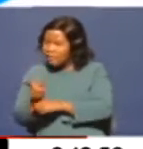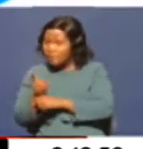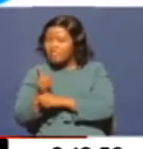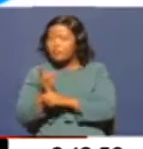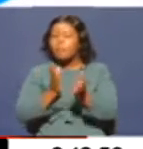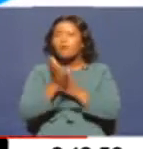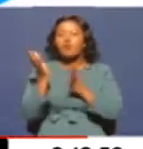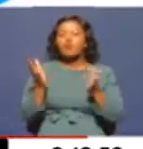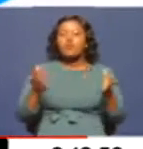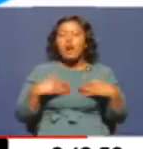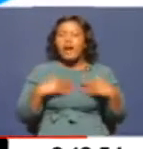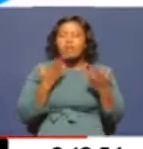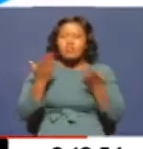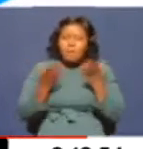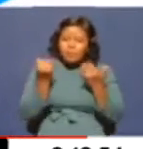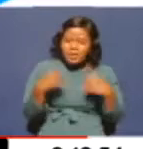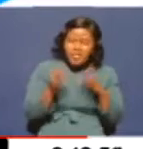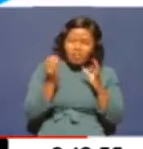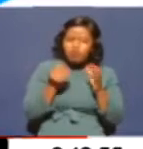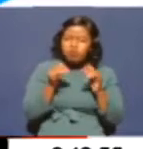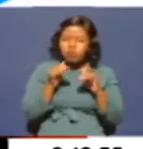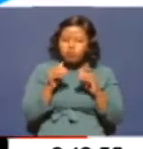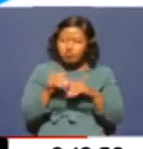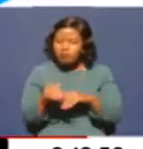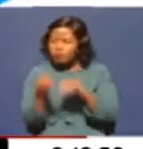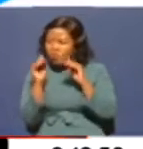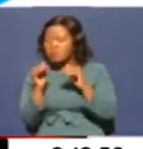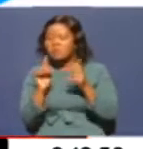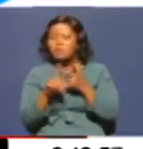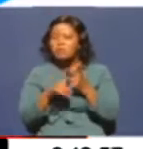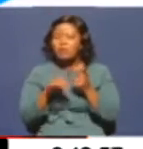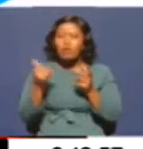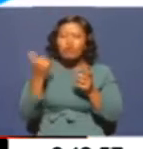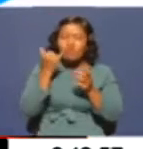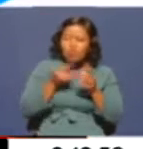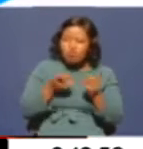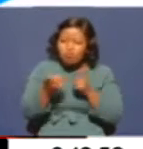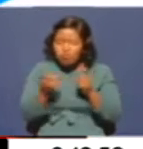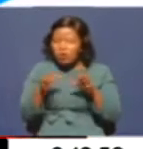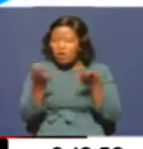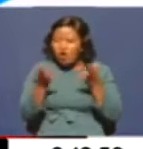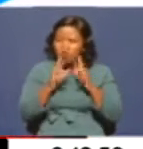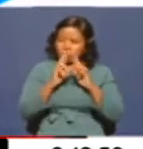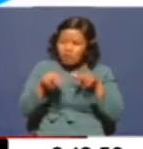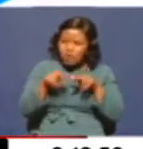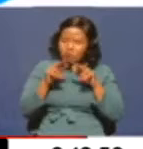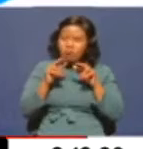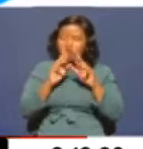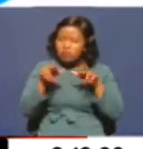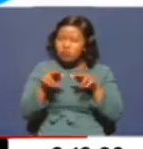stealthily following, tapping their telephones, or recording through other means